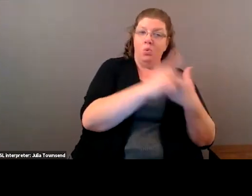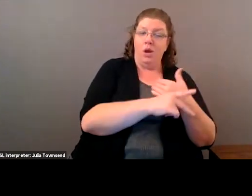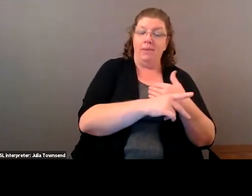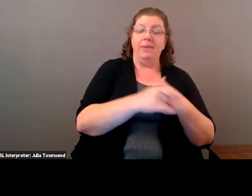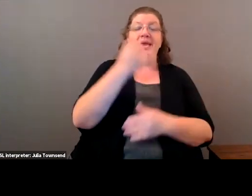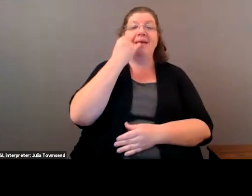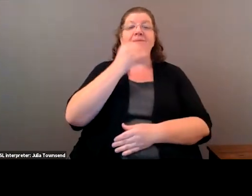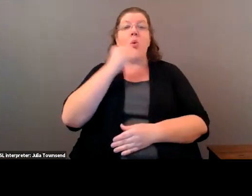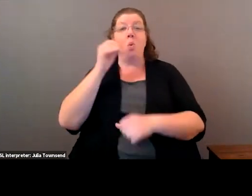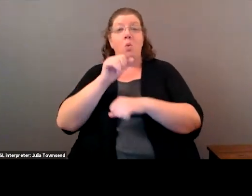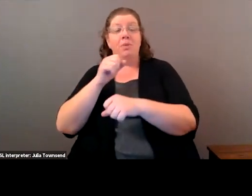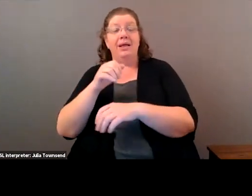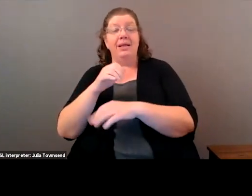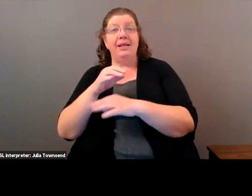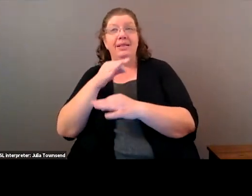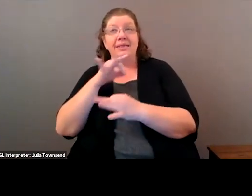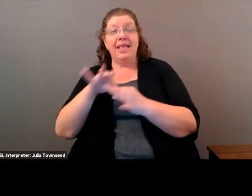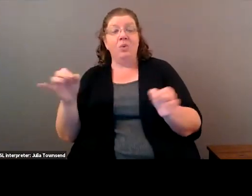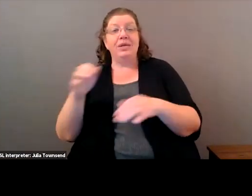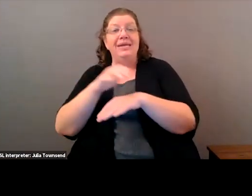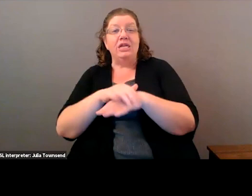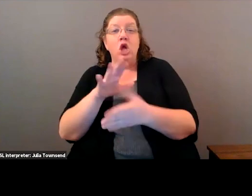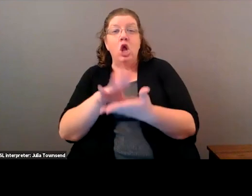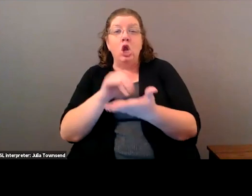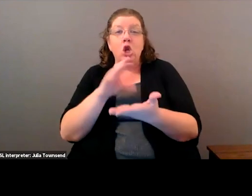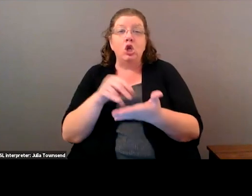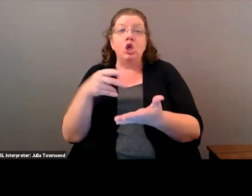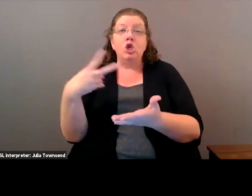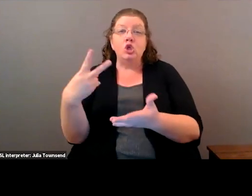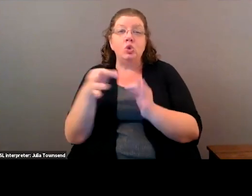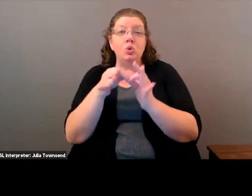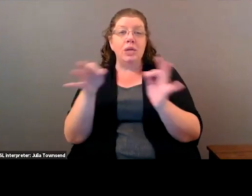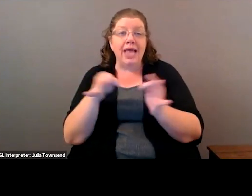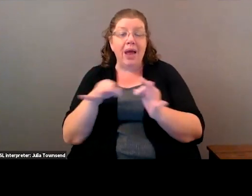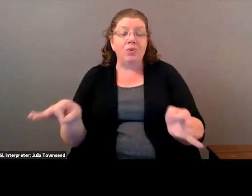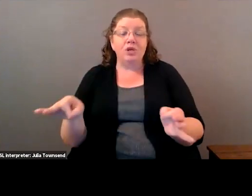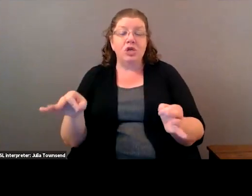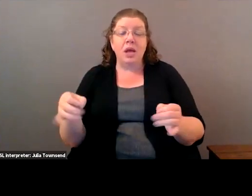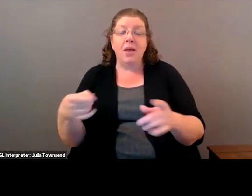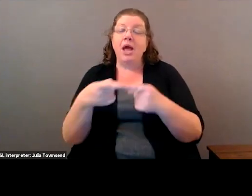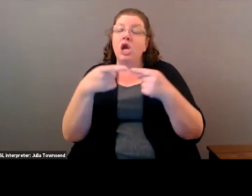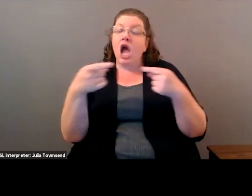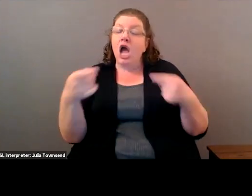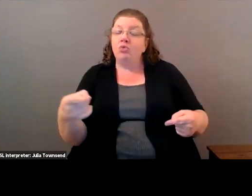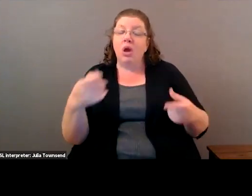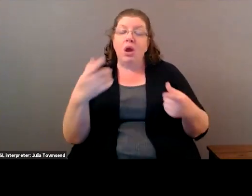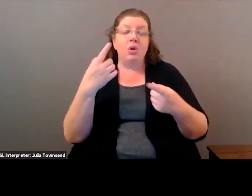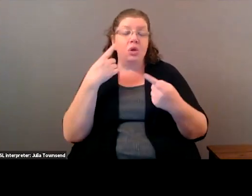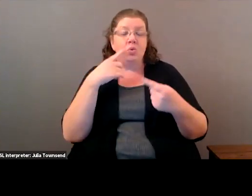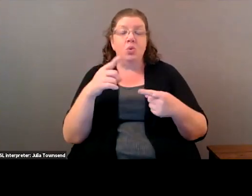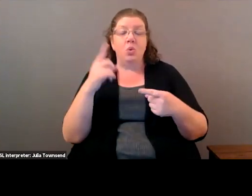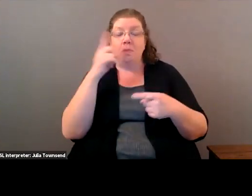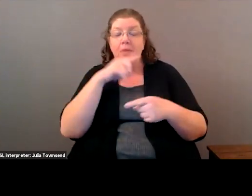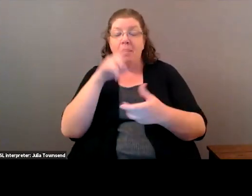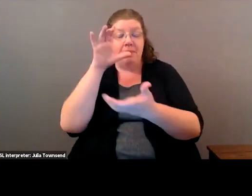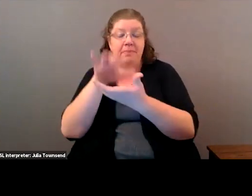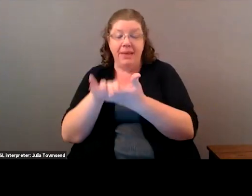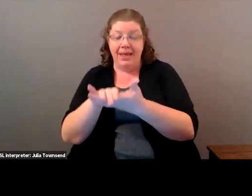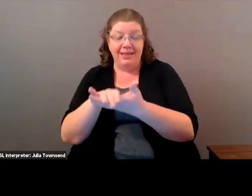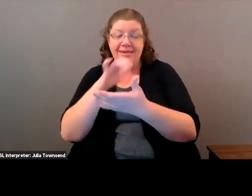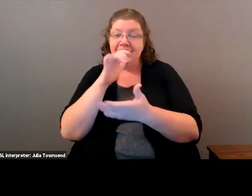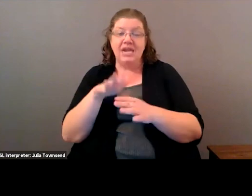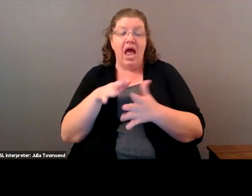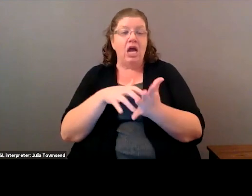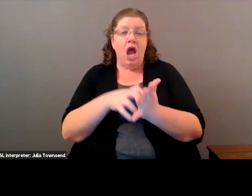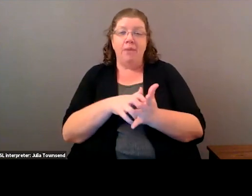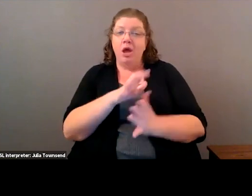English, learning in two languages, contrary to popular myth, does not compromise English achievement, but instead offers